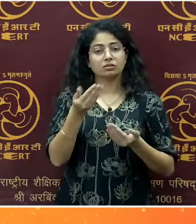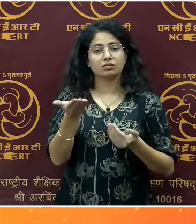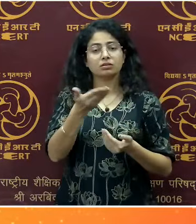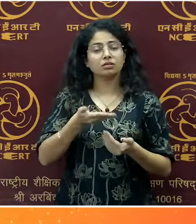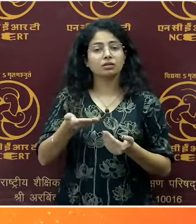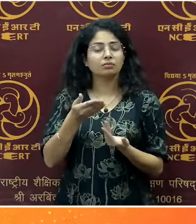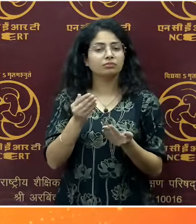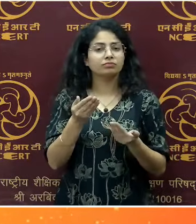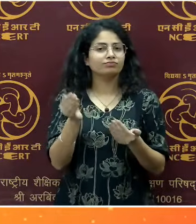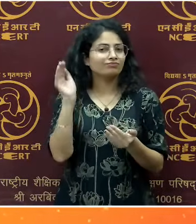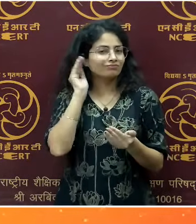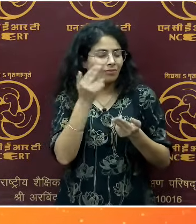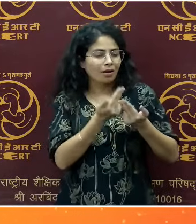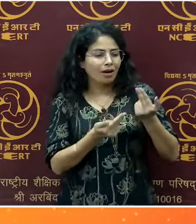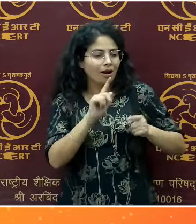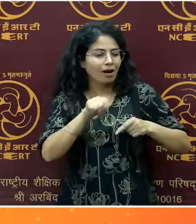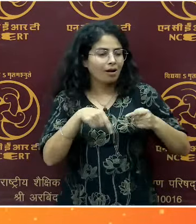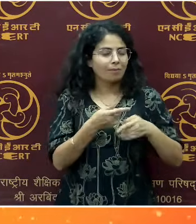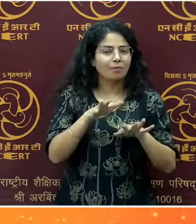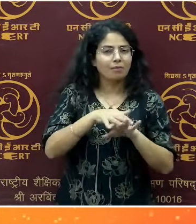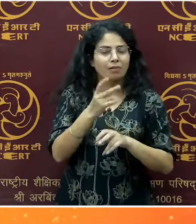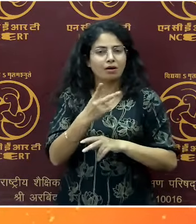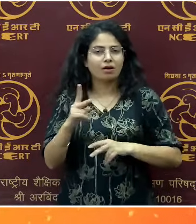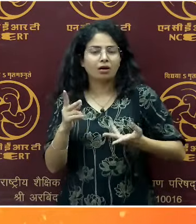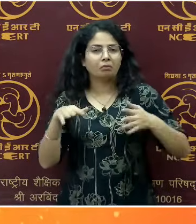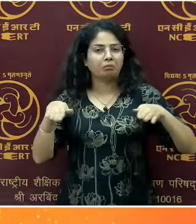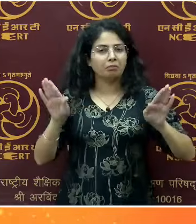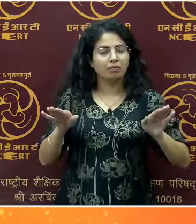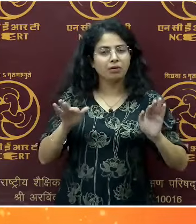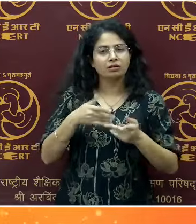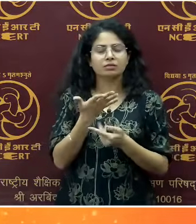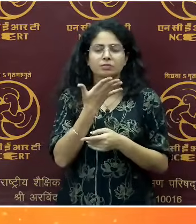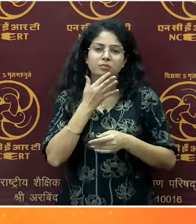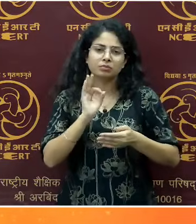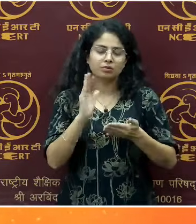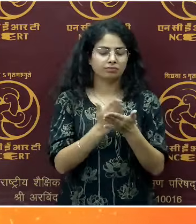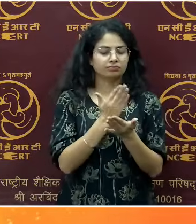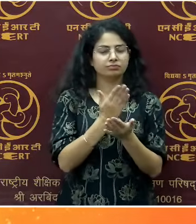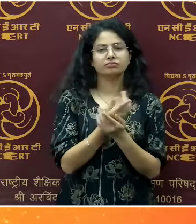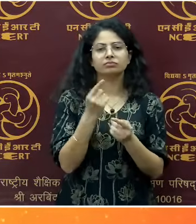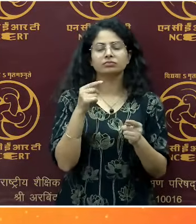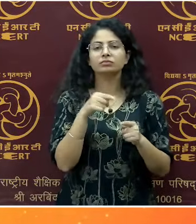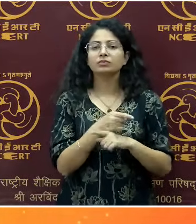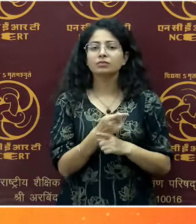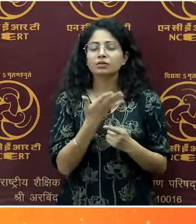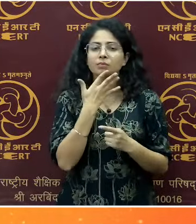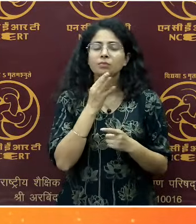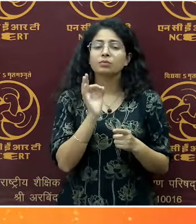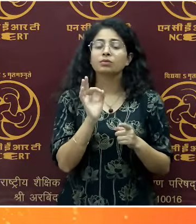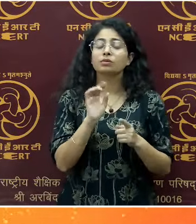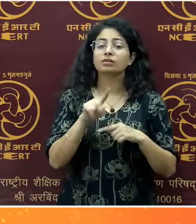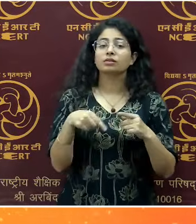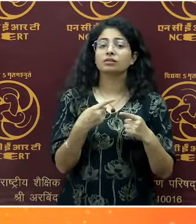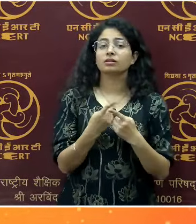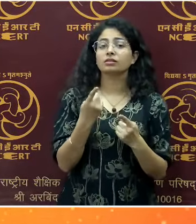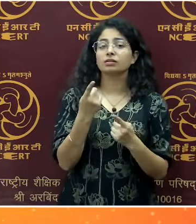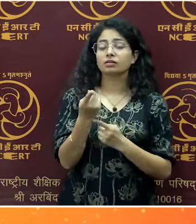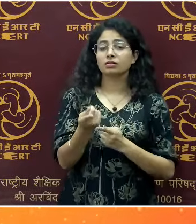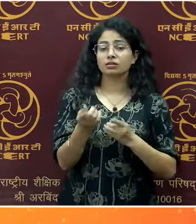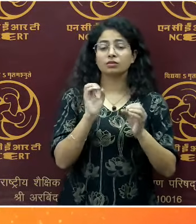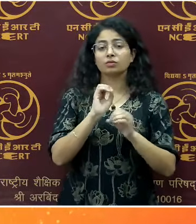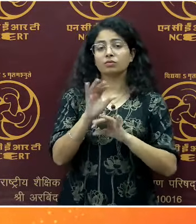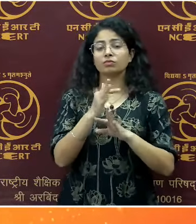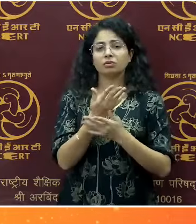the stories about the animals and birds, and there is a beautiful lesson in that story. So this is the beauty, that you are told